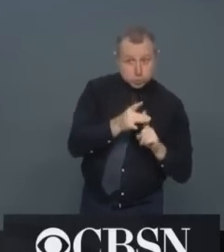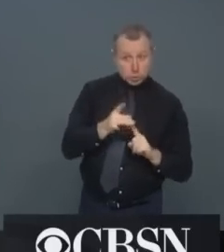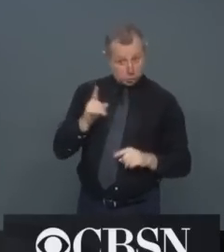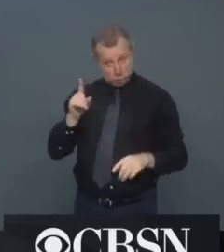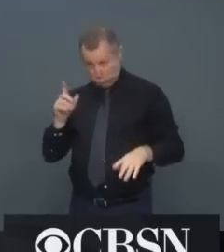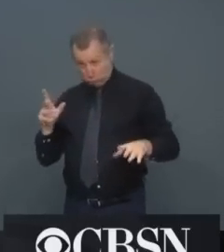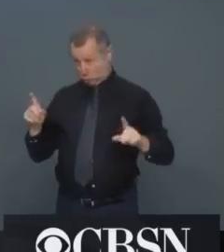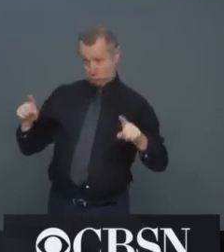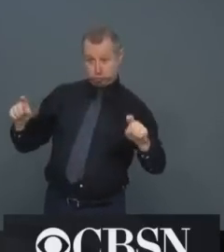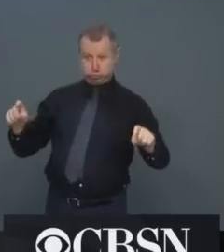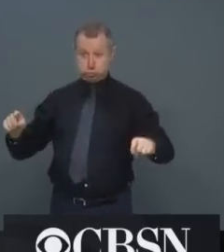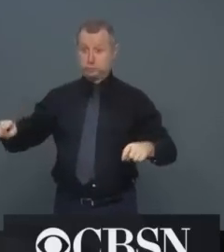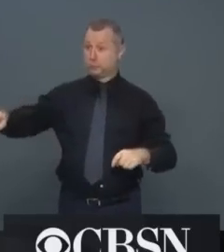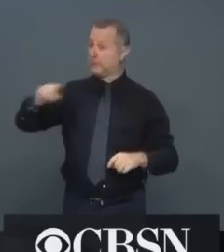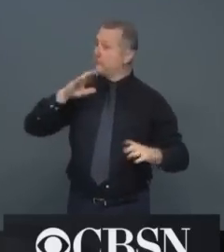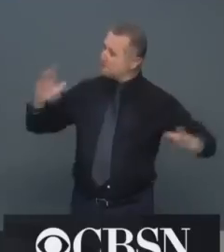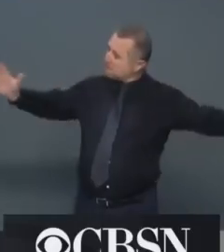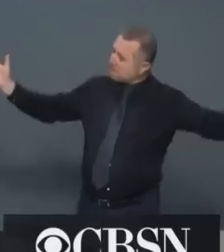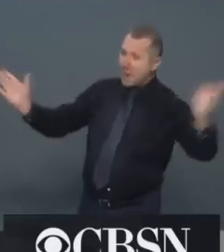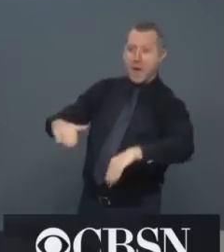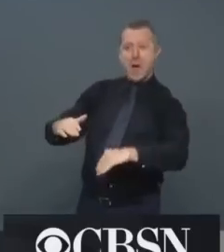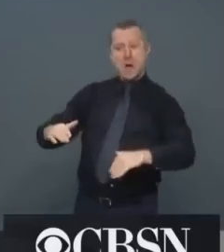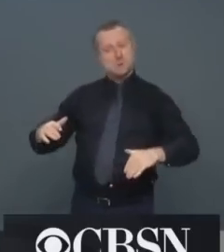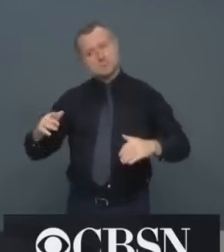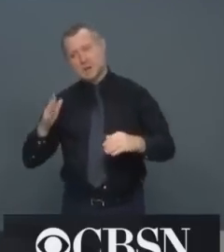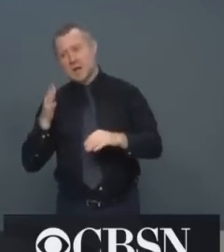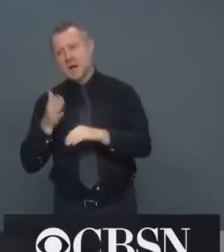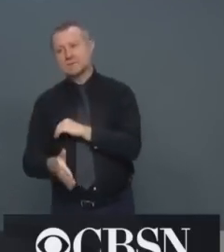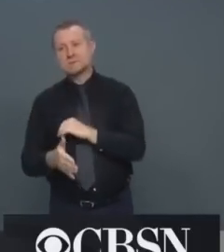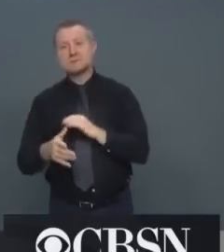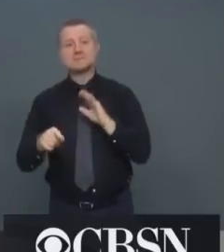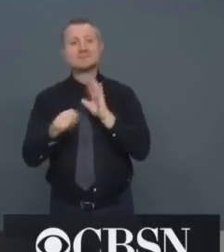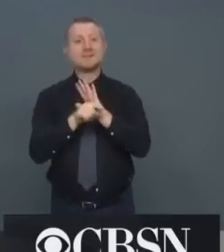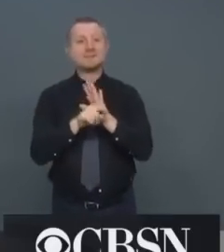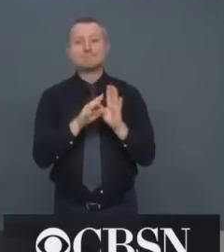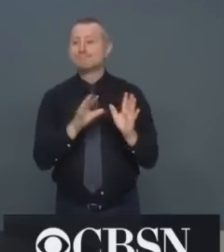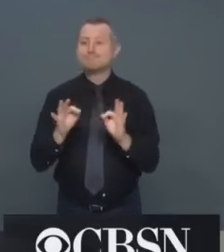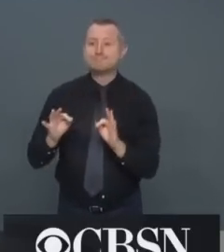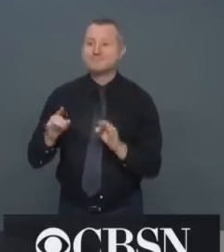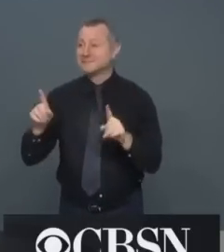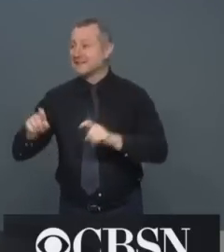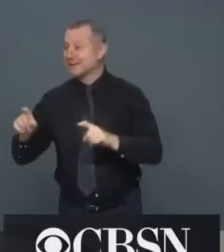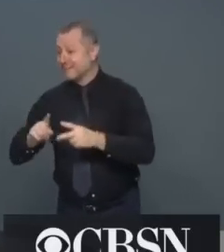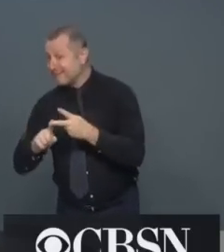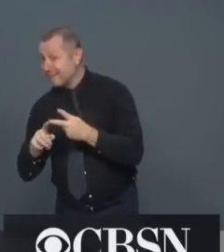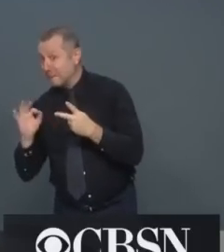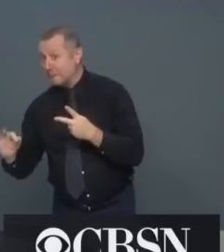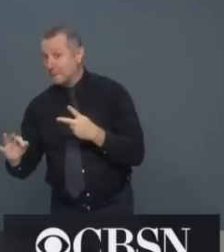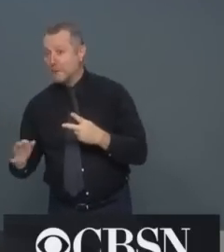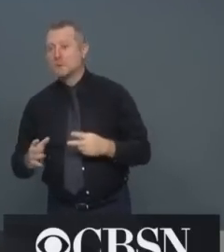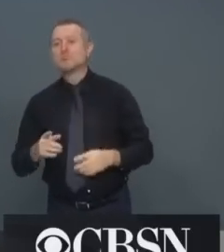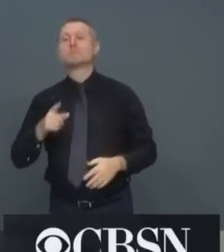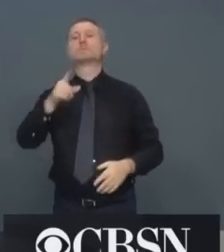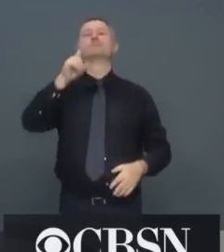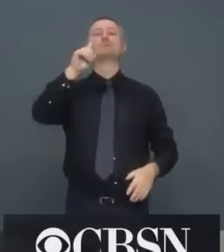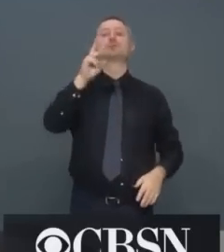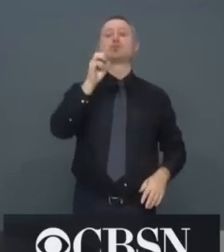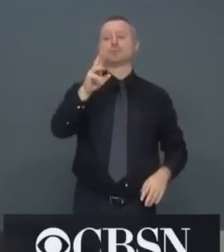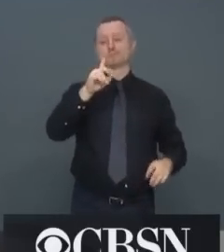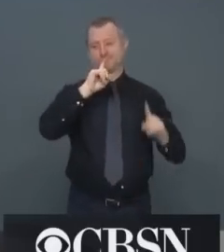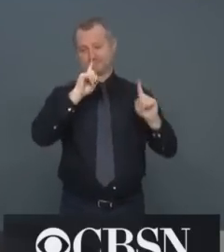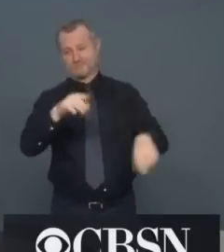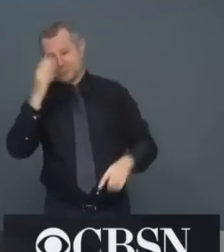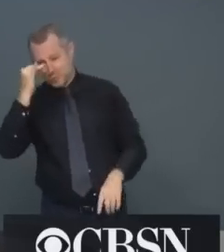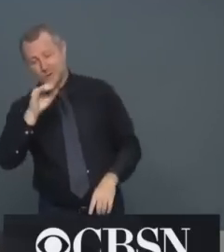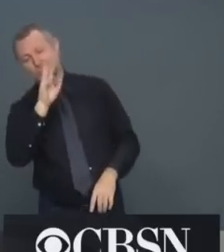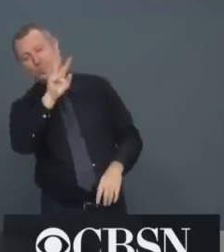the school absent a negative test? So on the first one, we are tracking that. This is part of the reason we have this dashboard to take a look at all the schools,